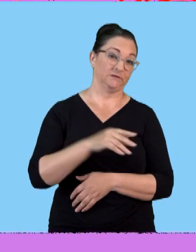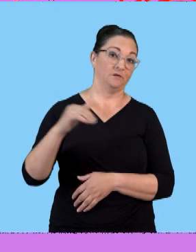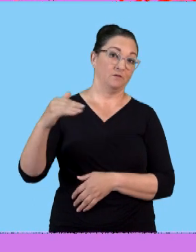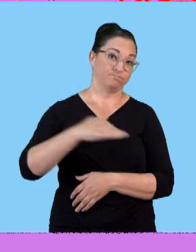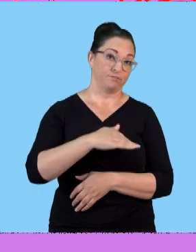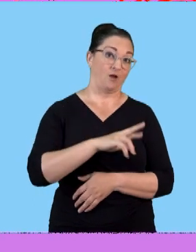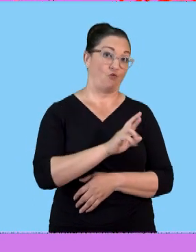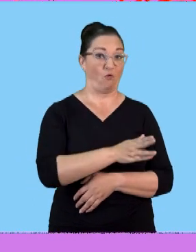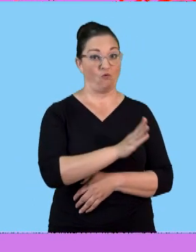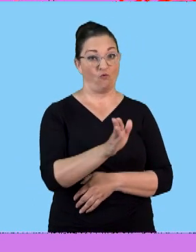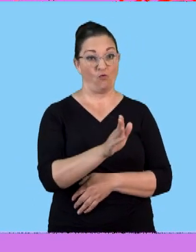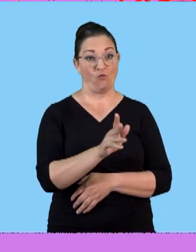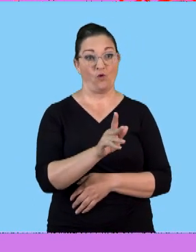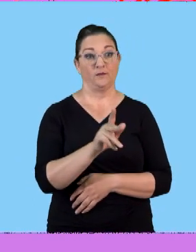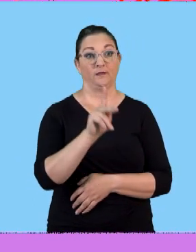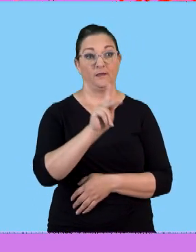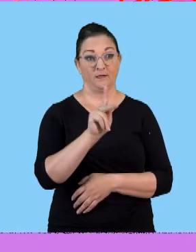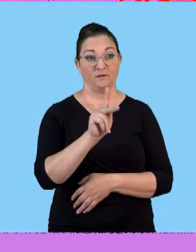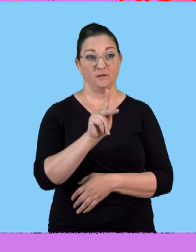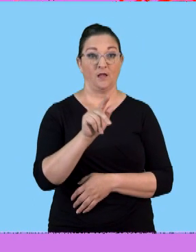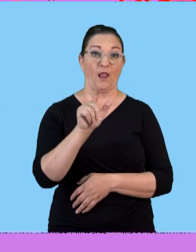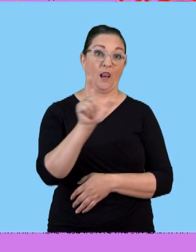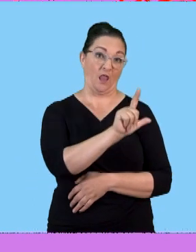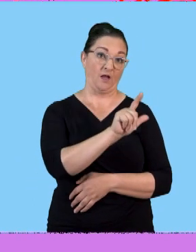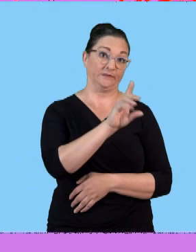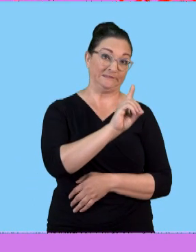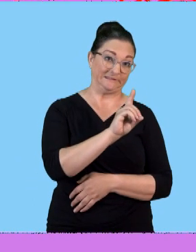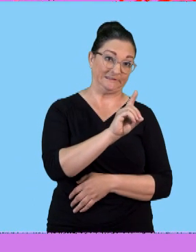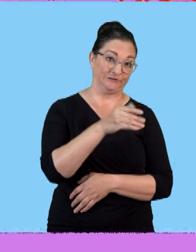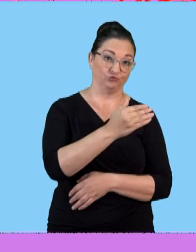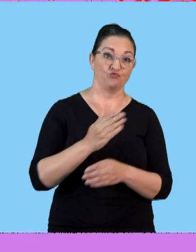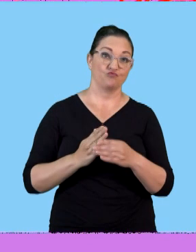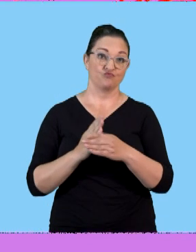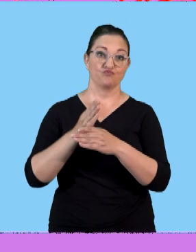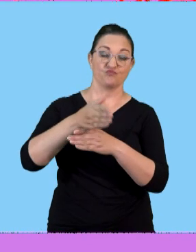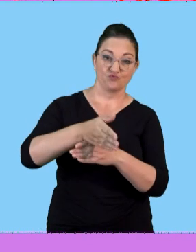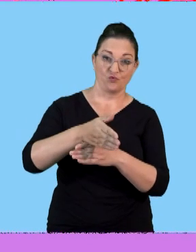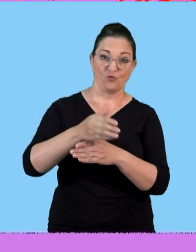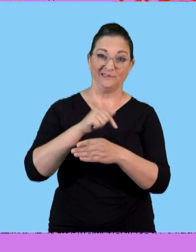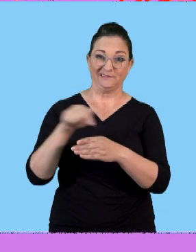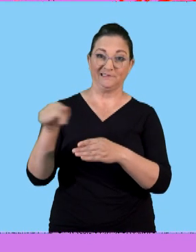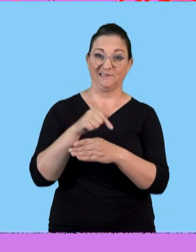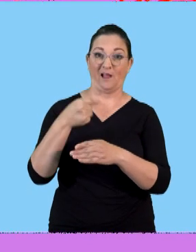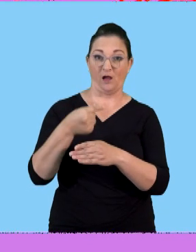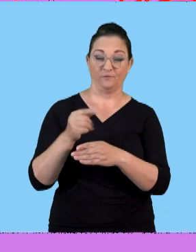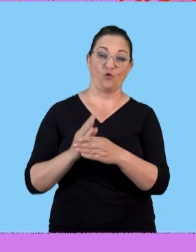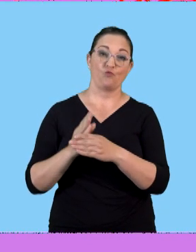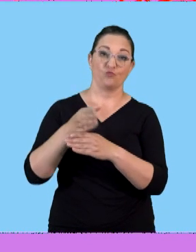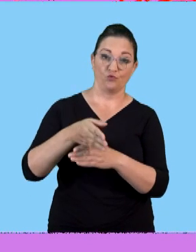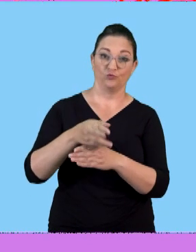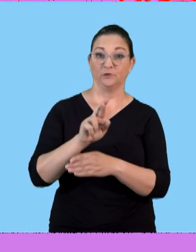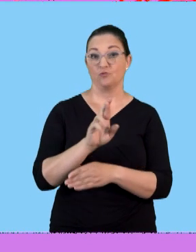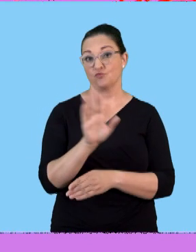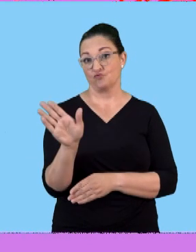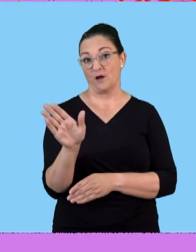right into Keeshond Street, turn left into Deza Street, cross the main road, which is Garsfontein Road,